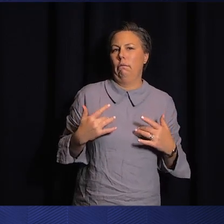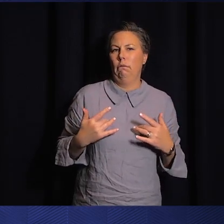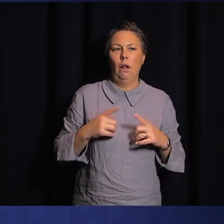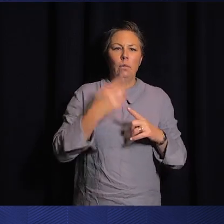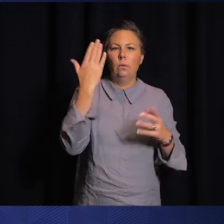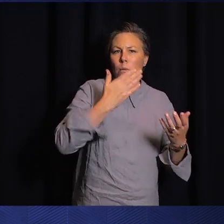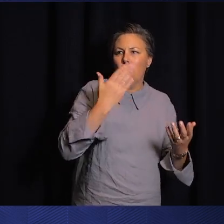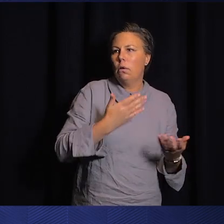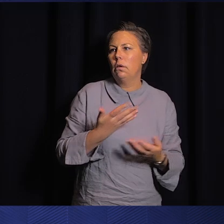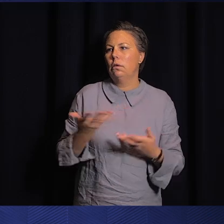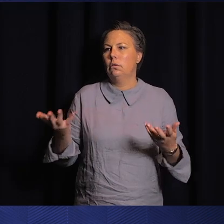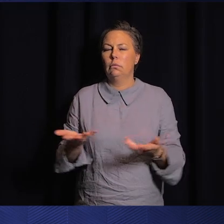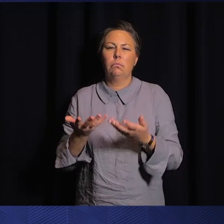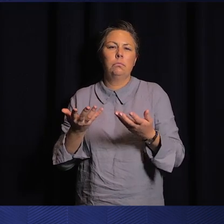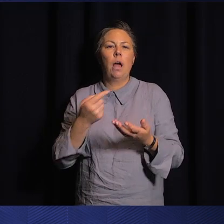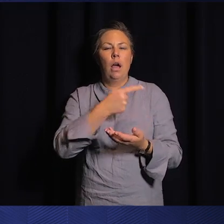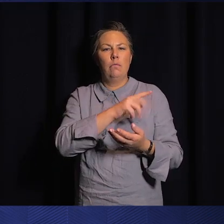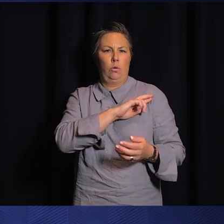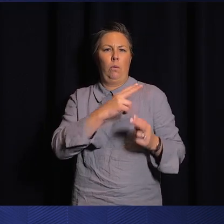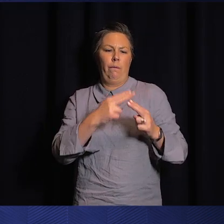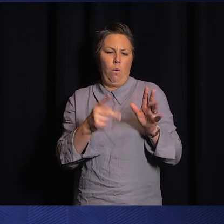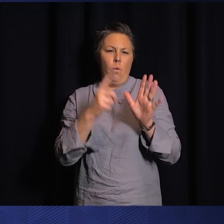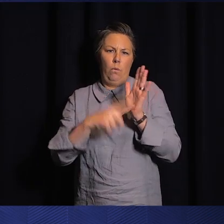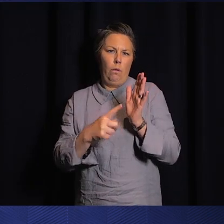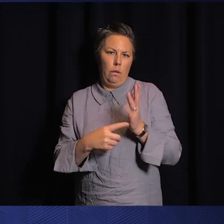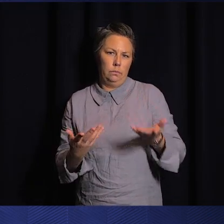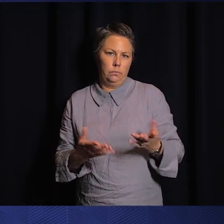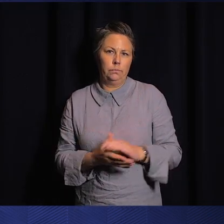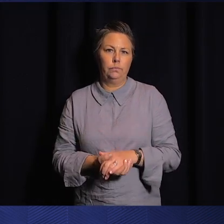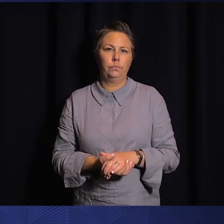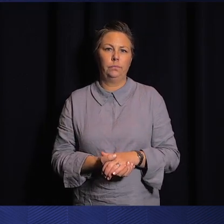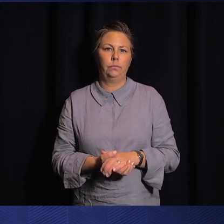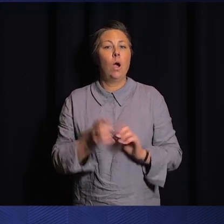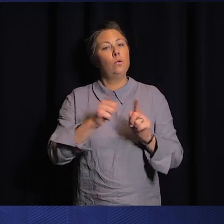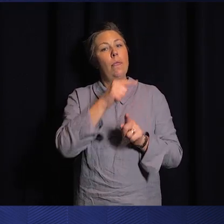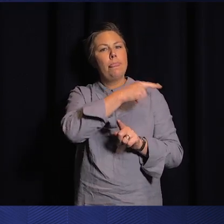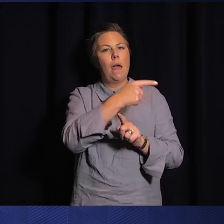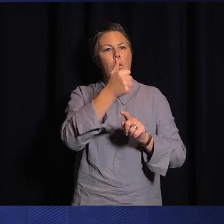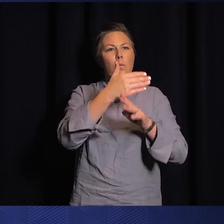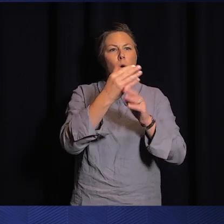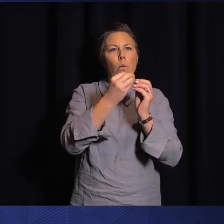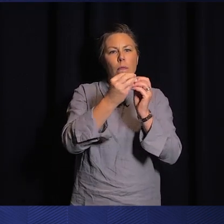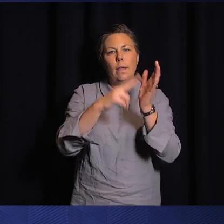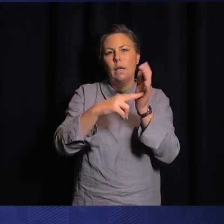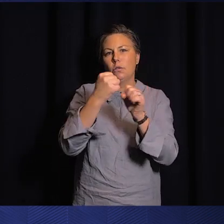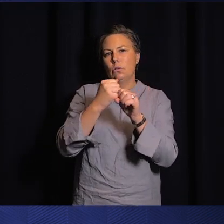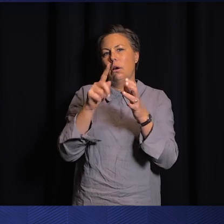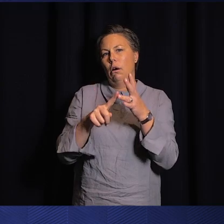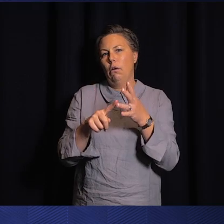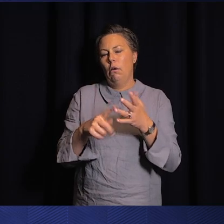education portfolio, and also with other NGOs. They are facilitating some works of the NGOs.